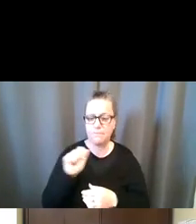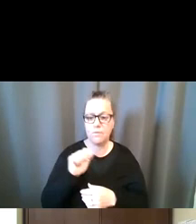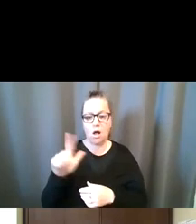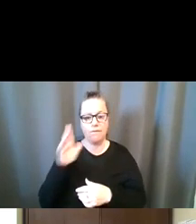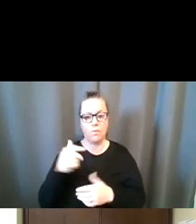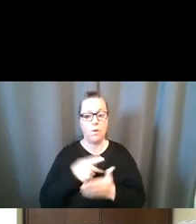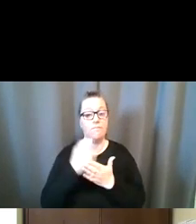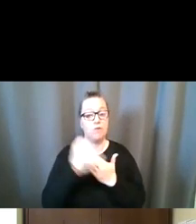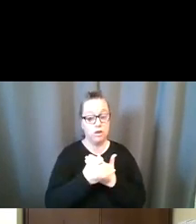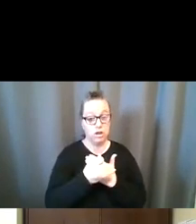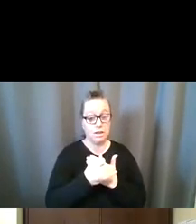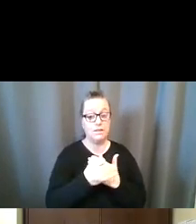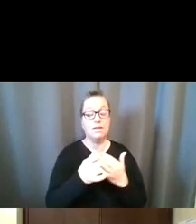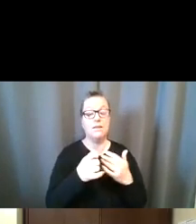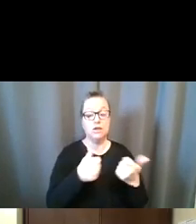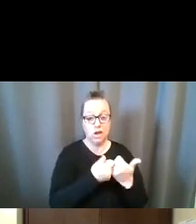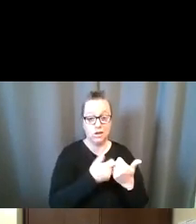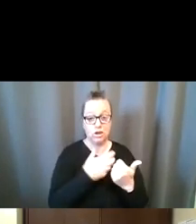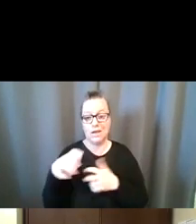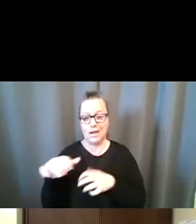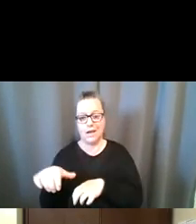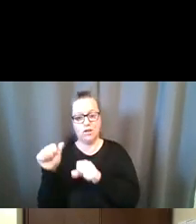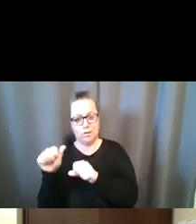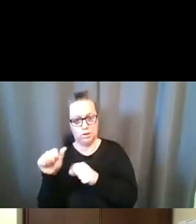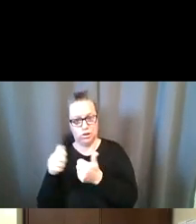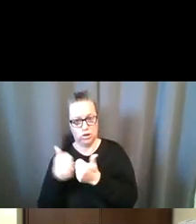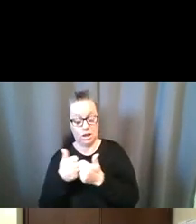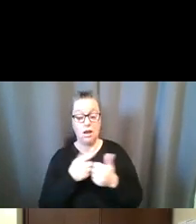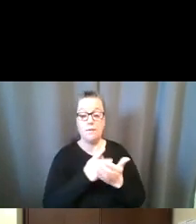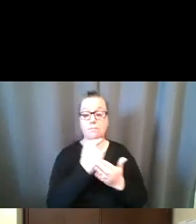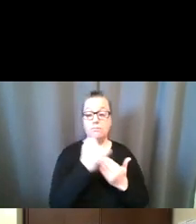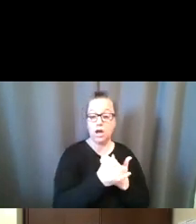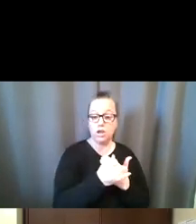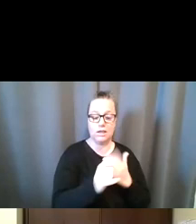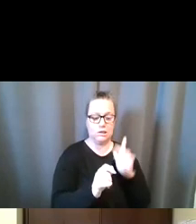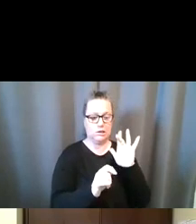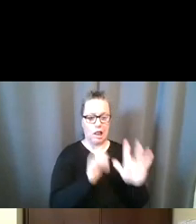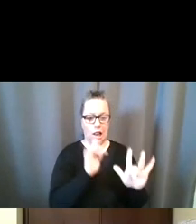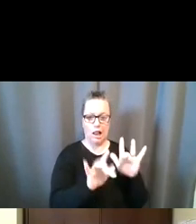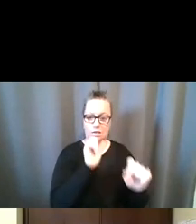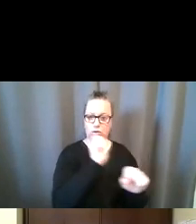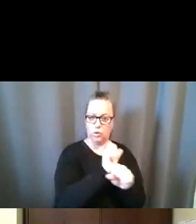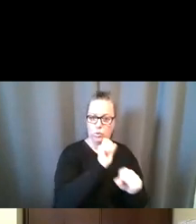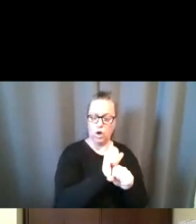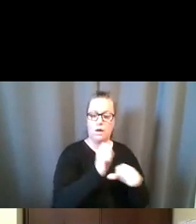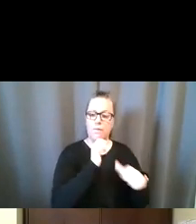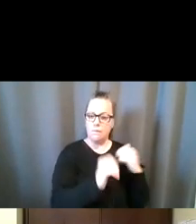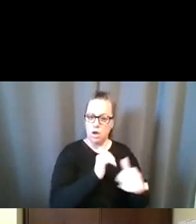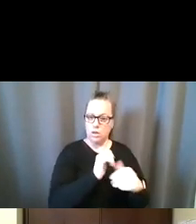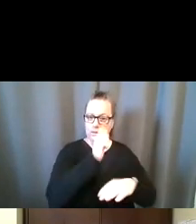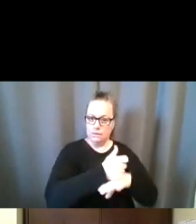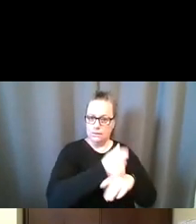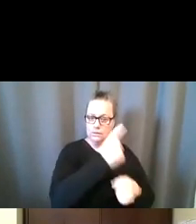project challenges and adoption challenges. Project challenges are getting the buttons to work, getting the process drawn right.